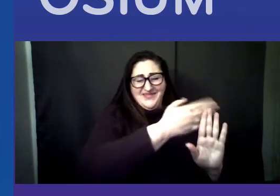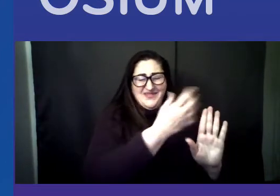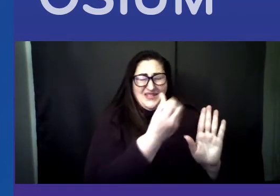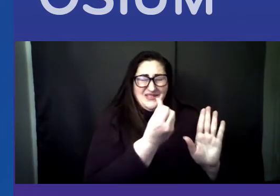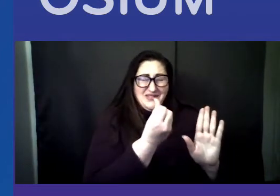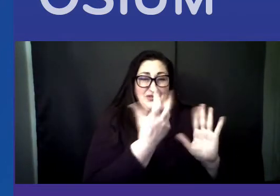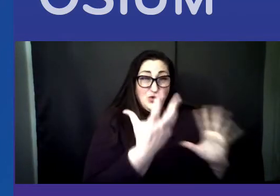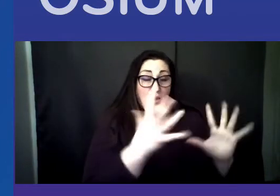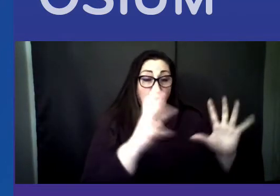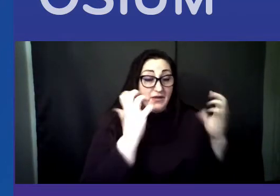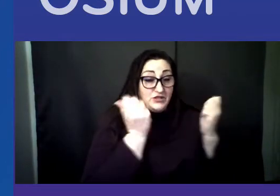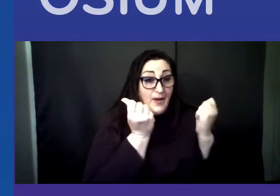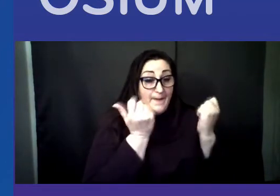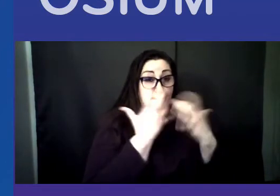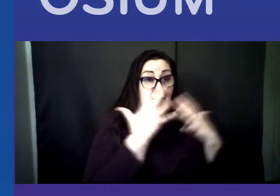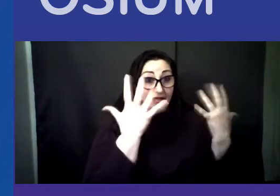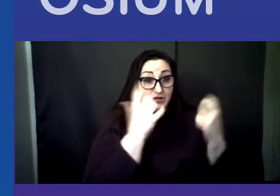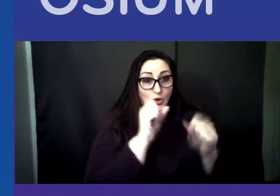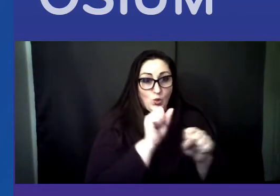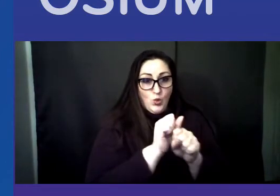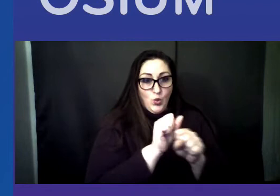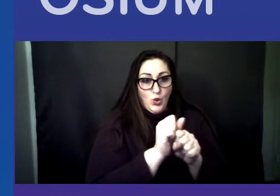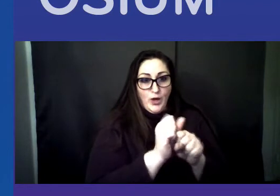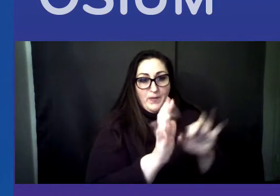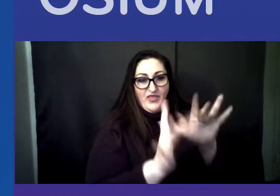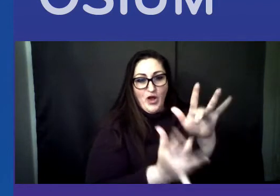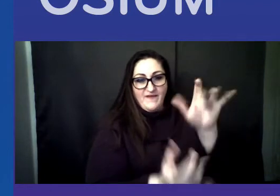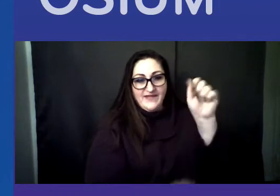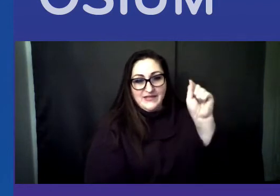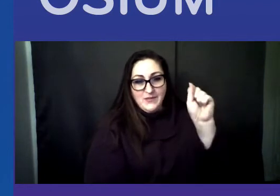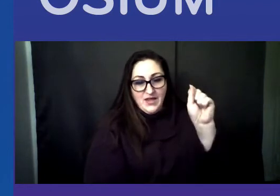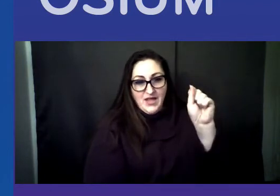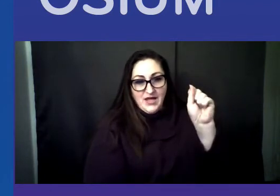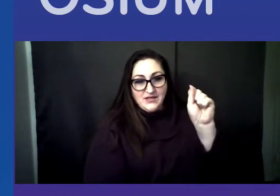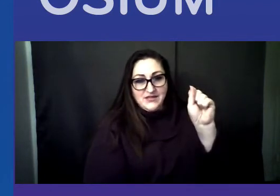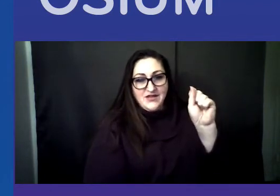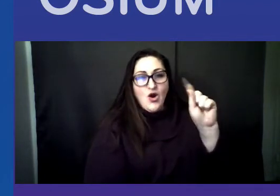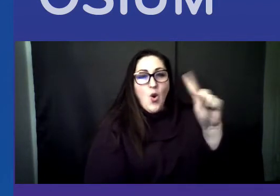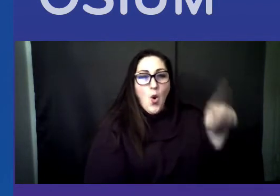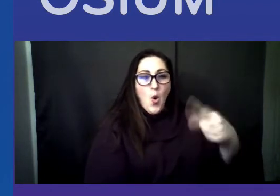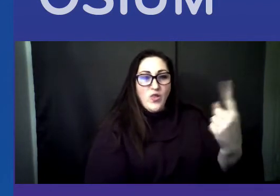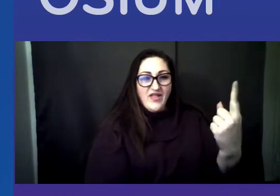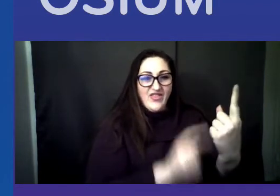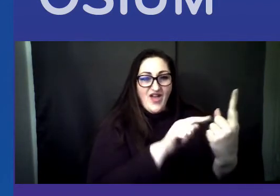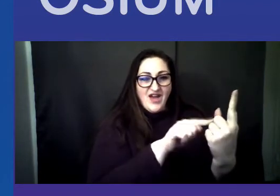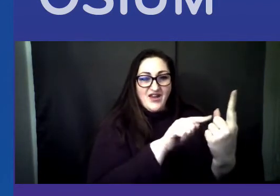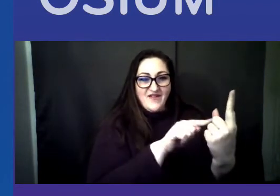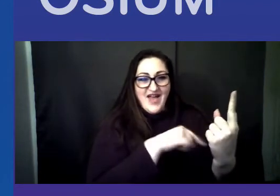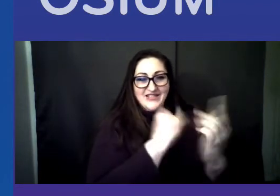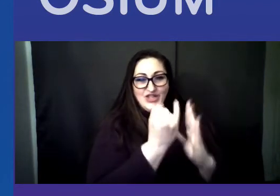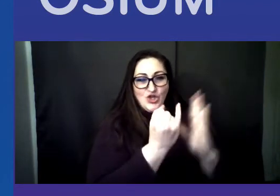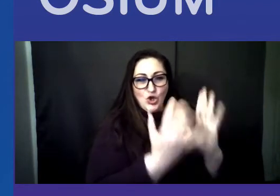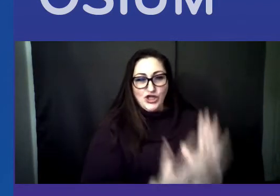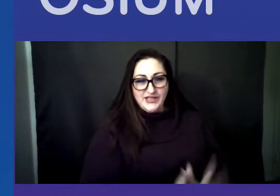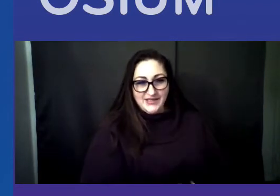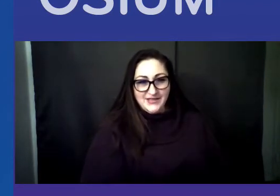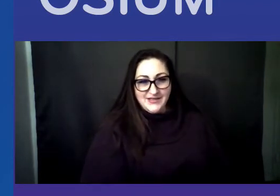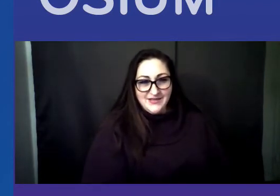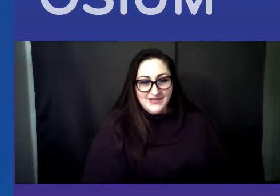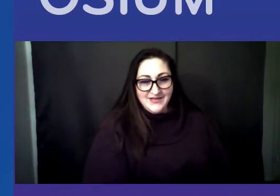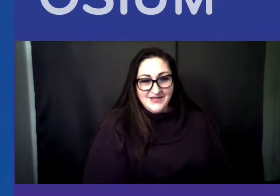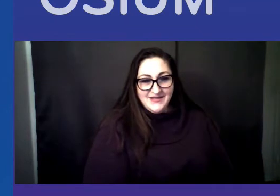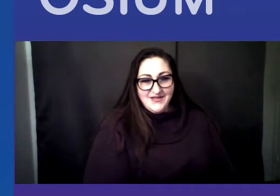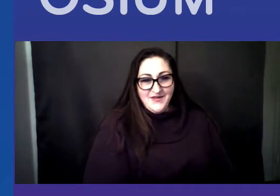oftentimes invisibilized nowadays or are only thought of occasionally. And also various people